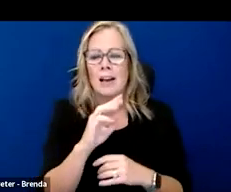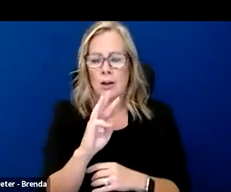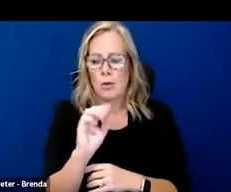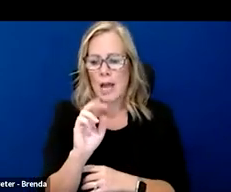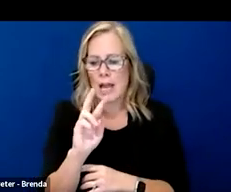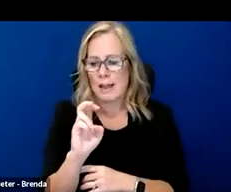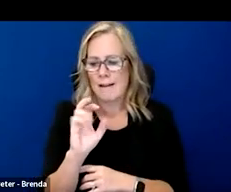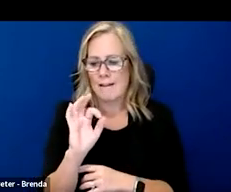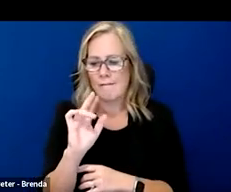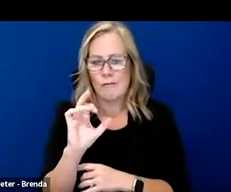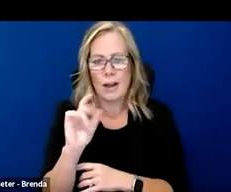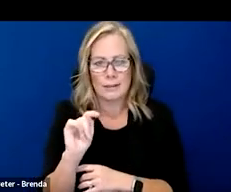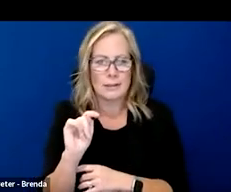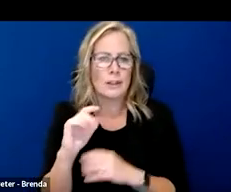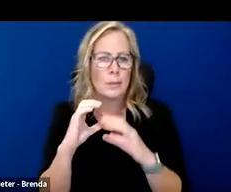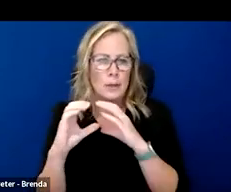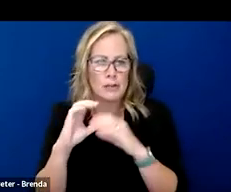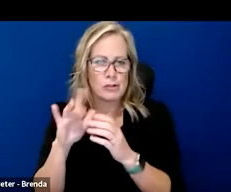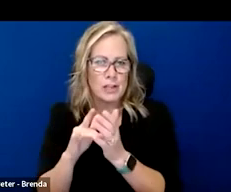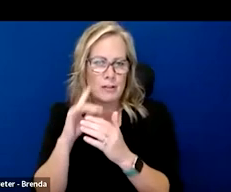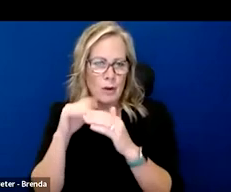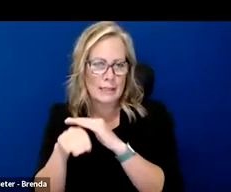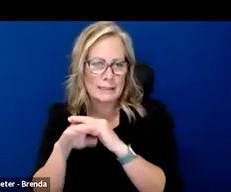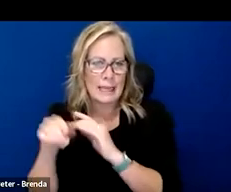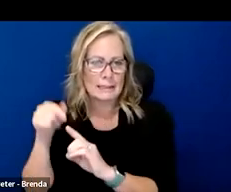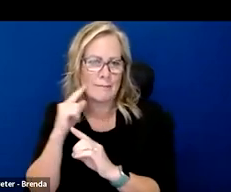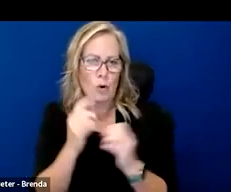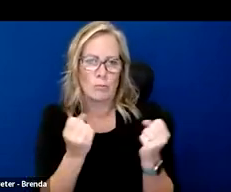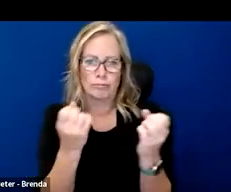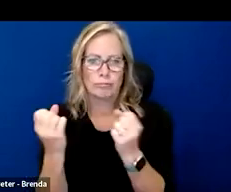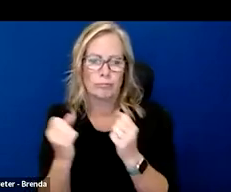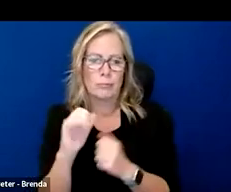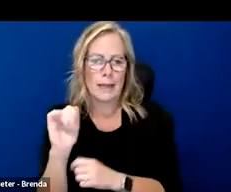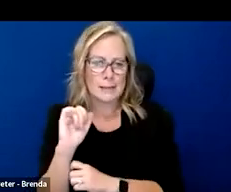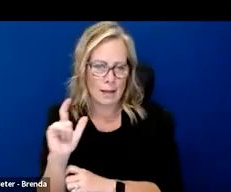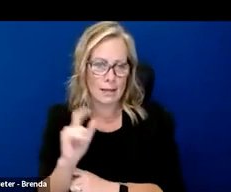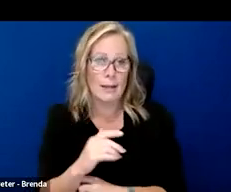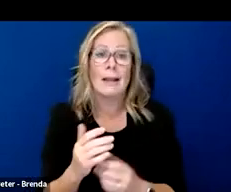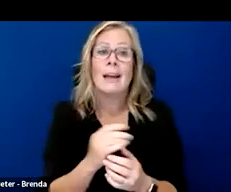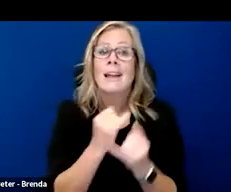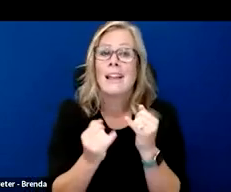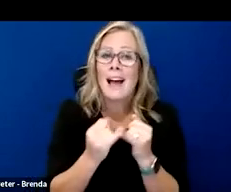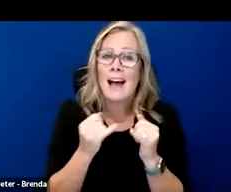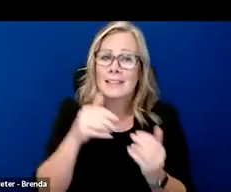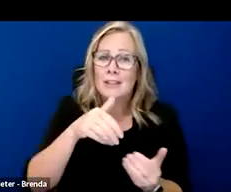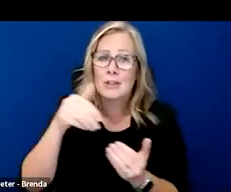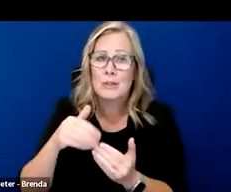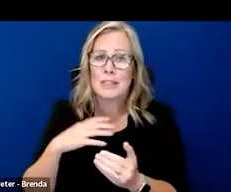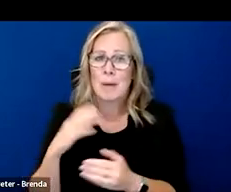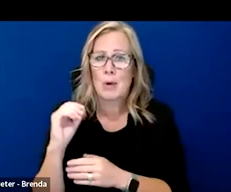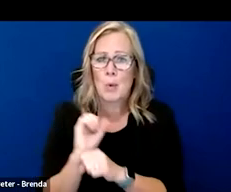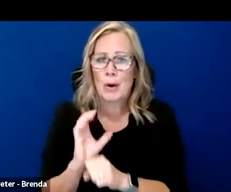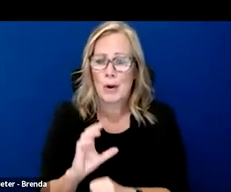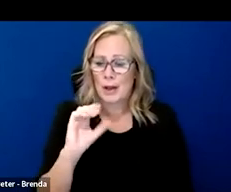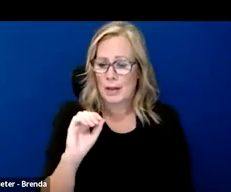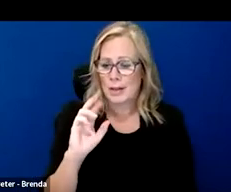Accessibility. Thank you for joining us today. And finally, I would like to introduce my colleague, Carolyn Wong, who